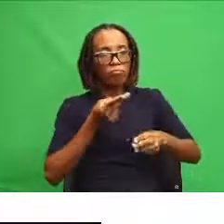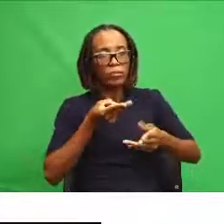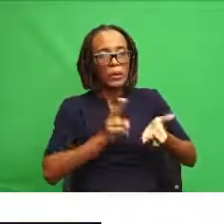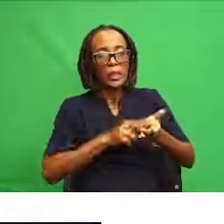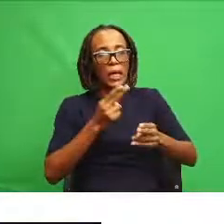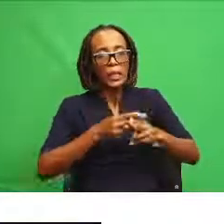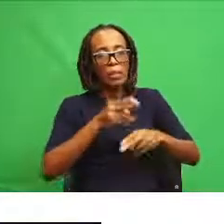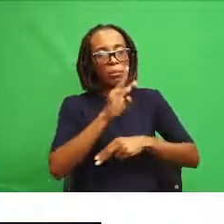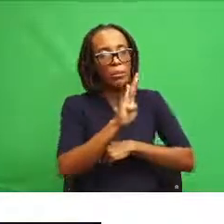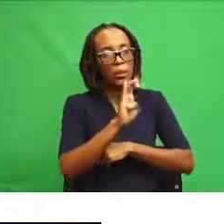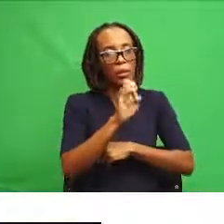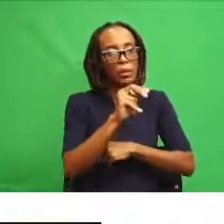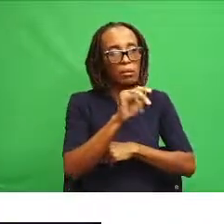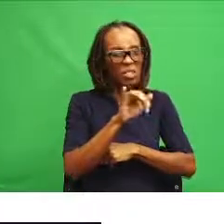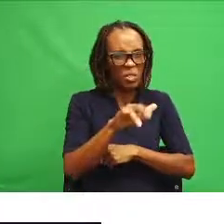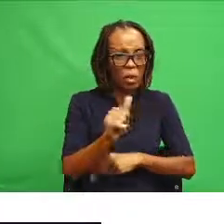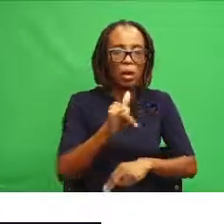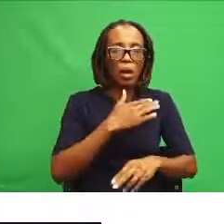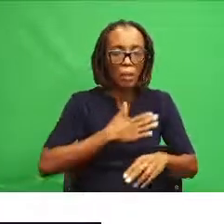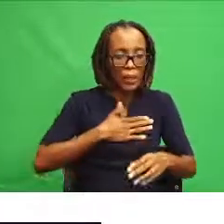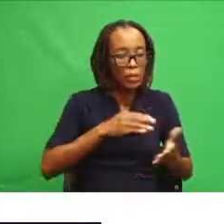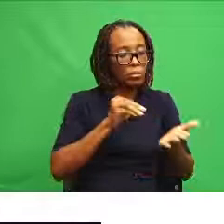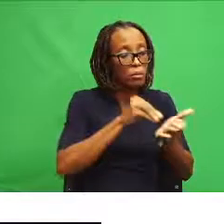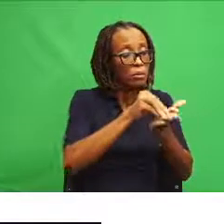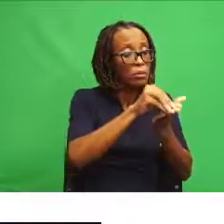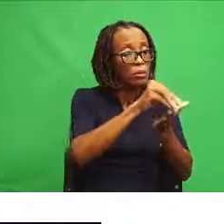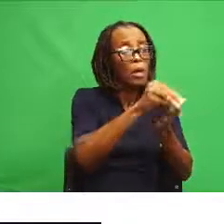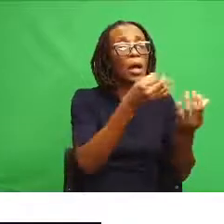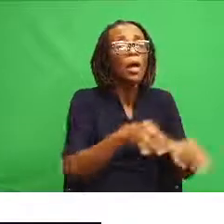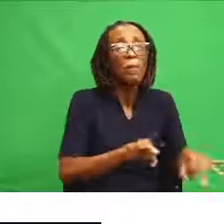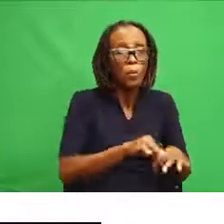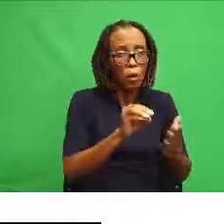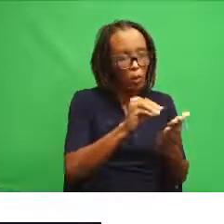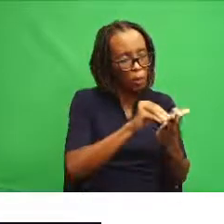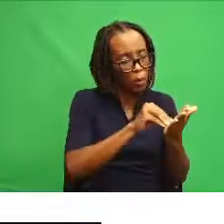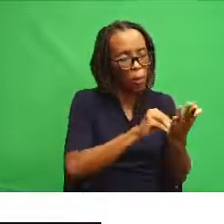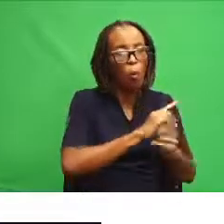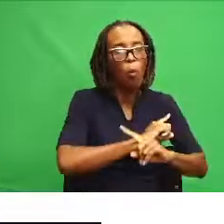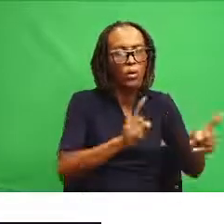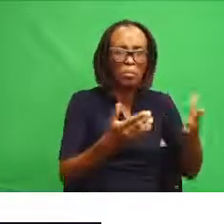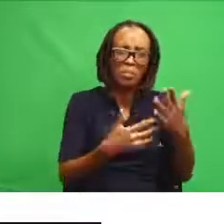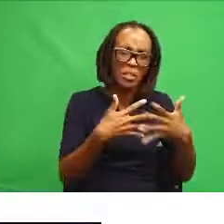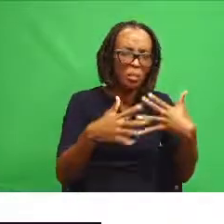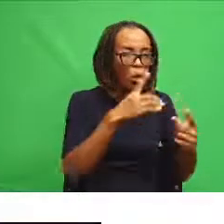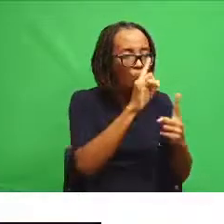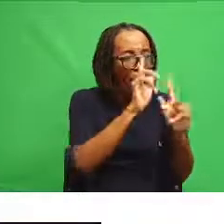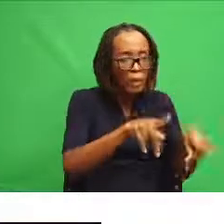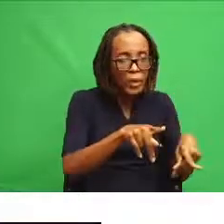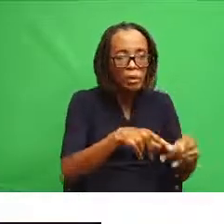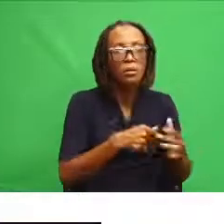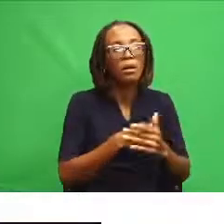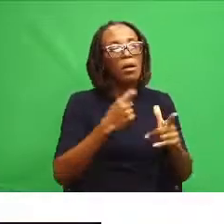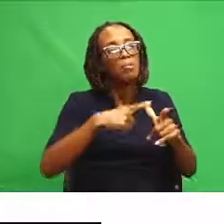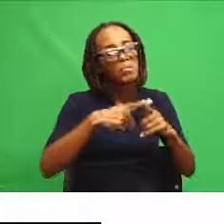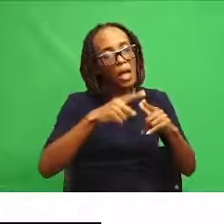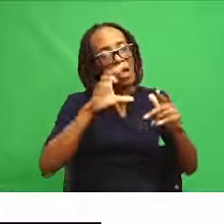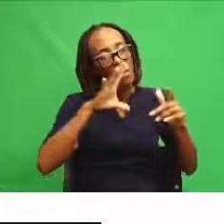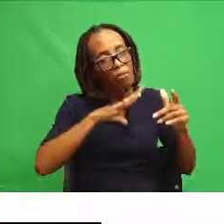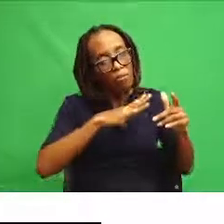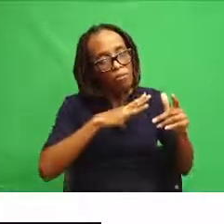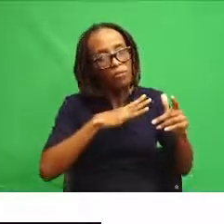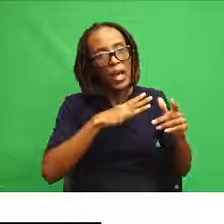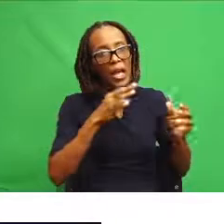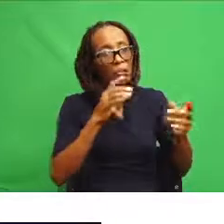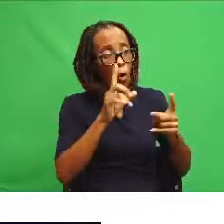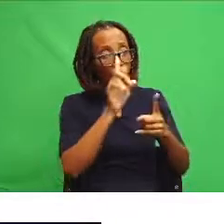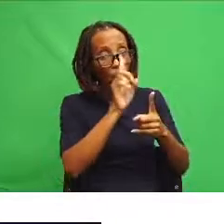my advice to you is name a beneficiary, at least one beneficiary, and you can have a